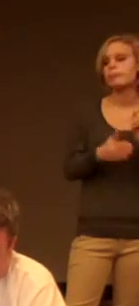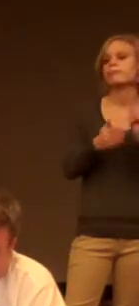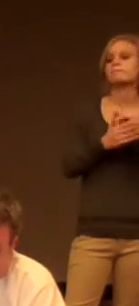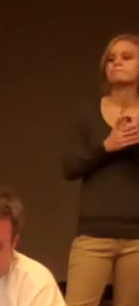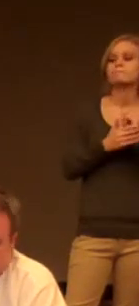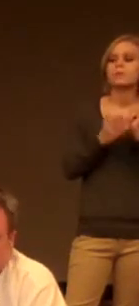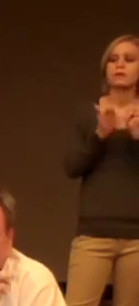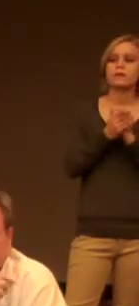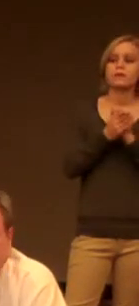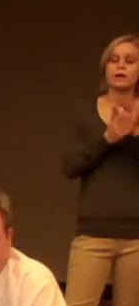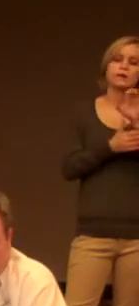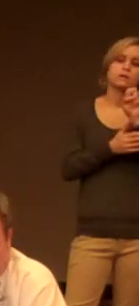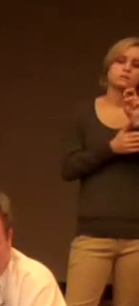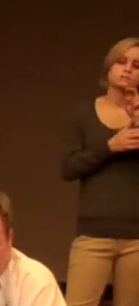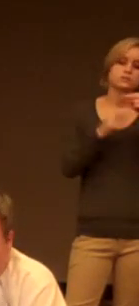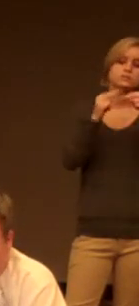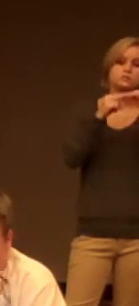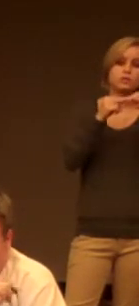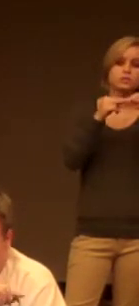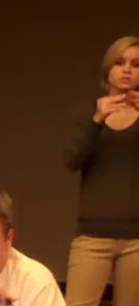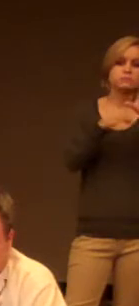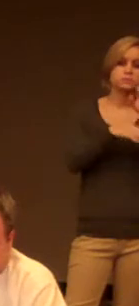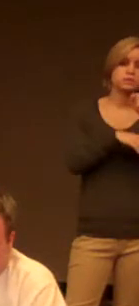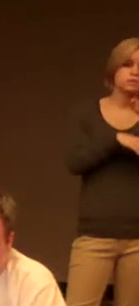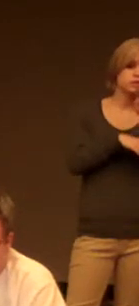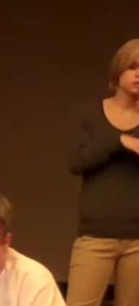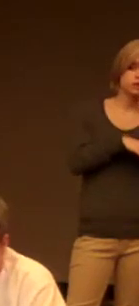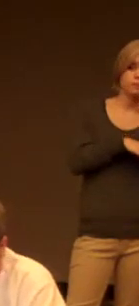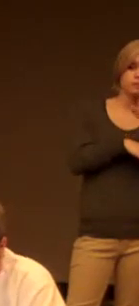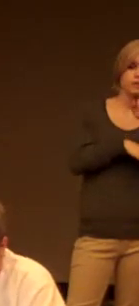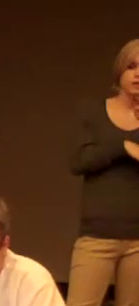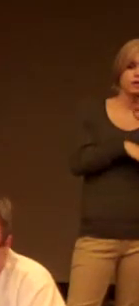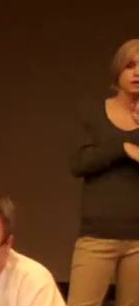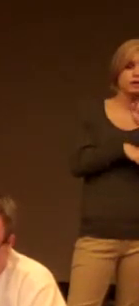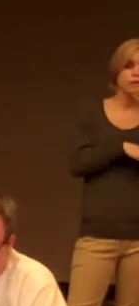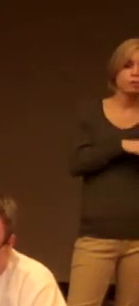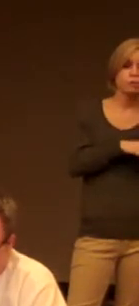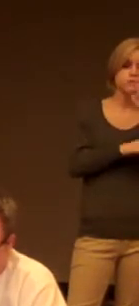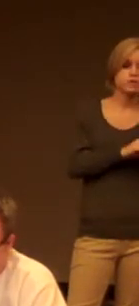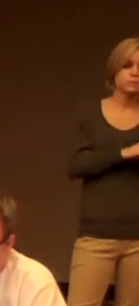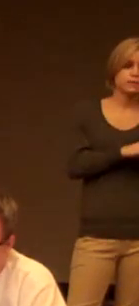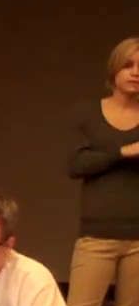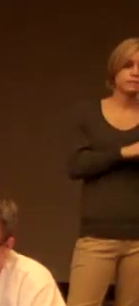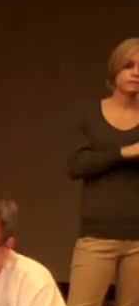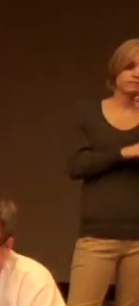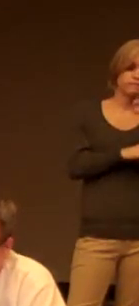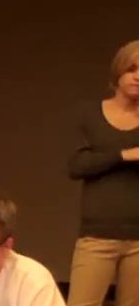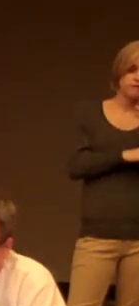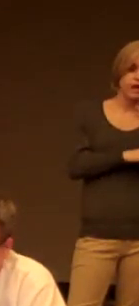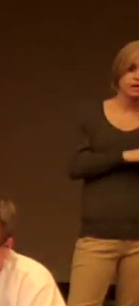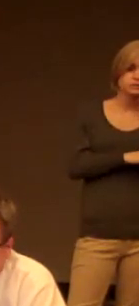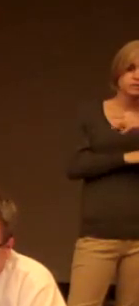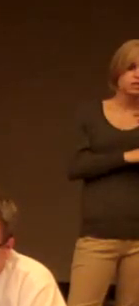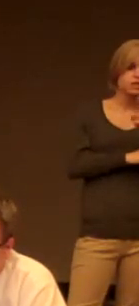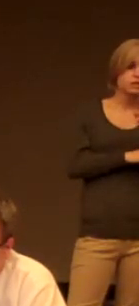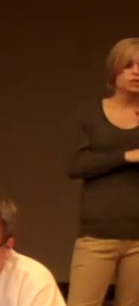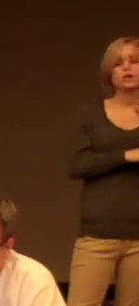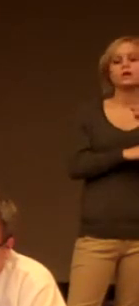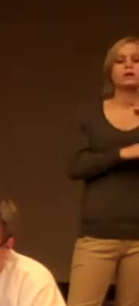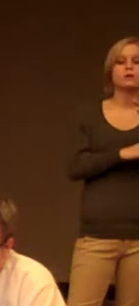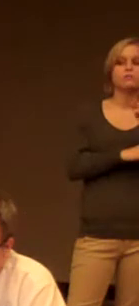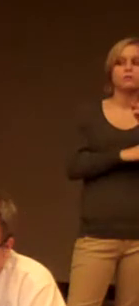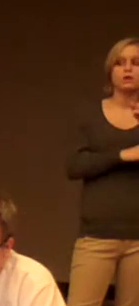going to be fined because they couldn't get it down in time, and their argument was, it was built too